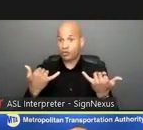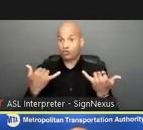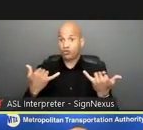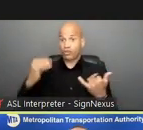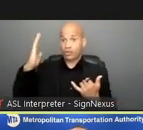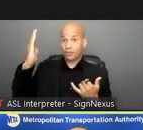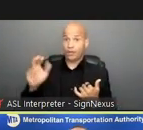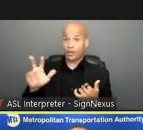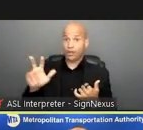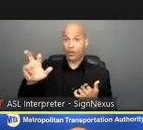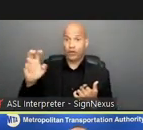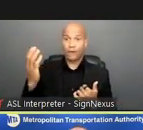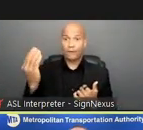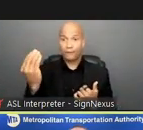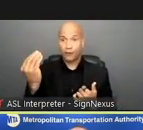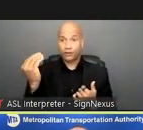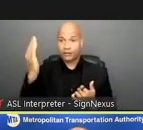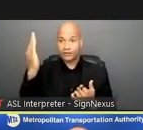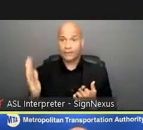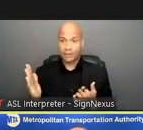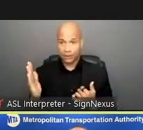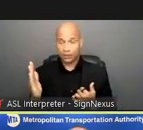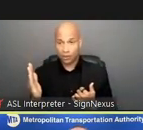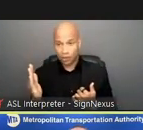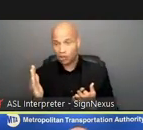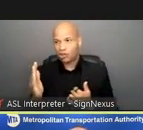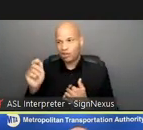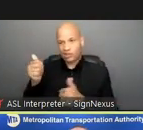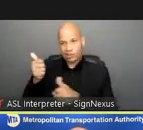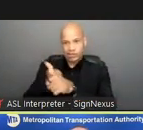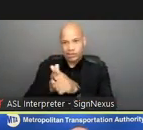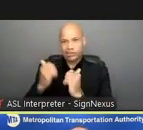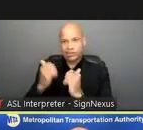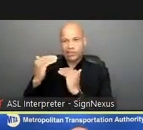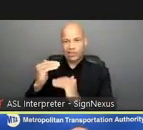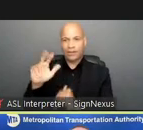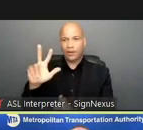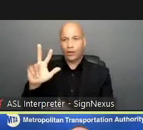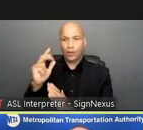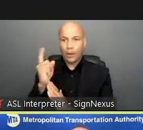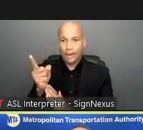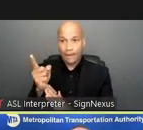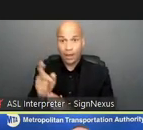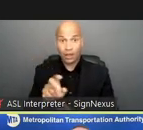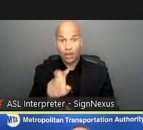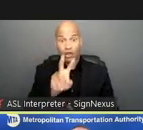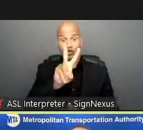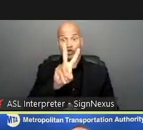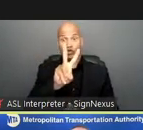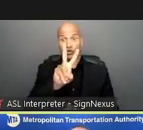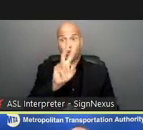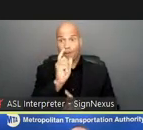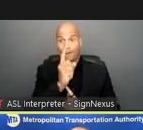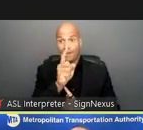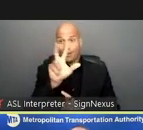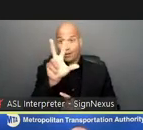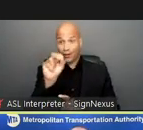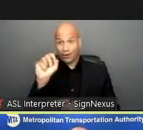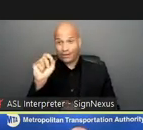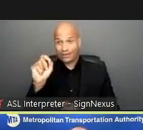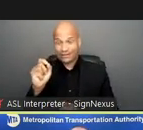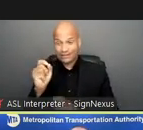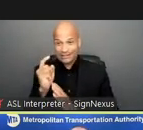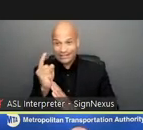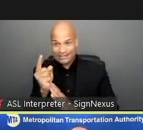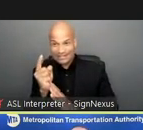signed up to speak today each speaker is limited to three minutes at the two and a half minute Mark the clock will turn red and you will hear a beep